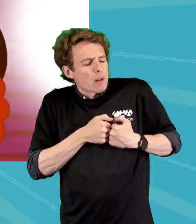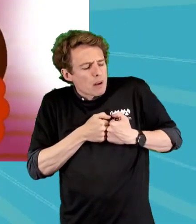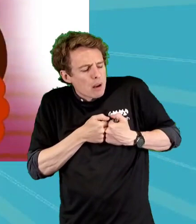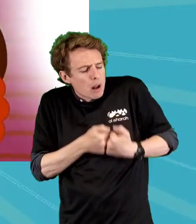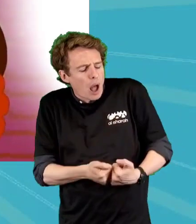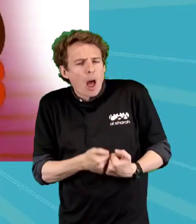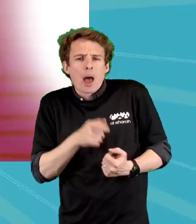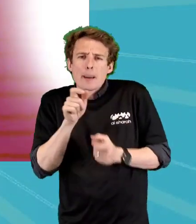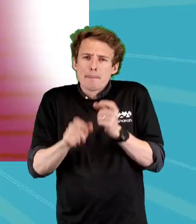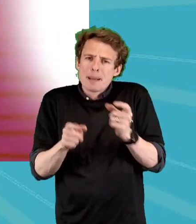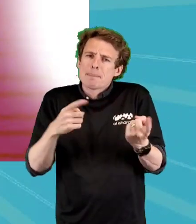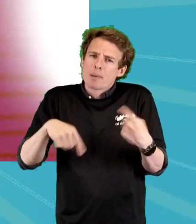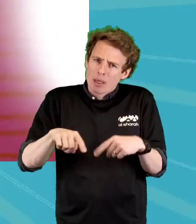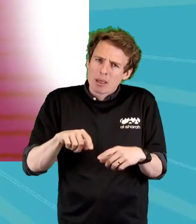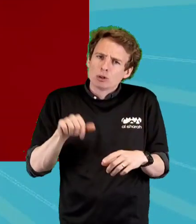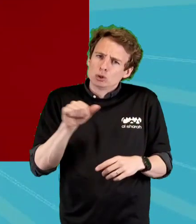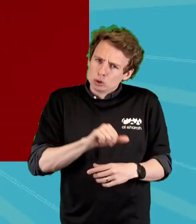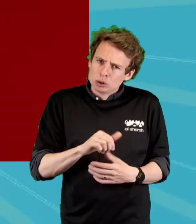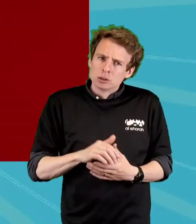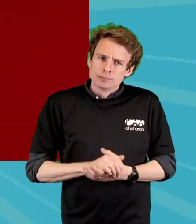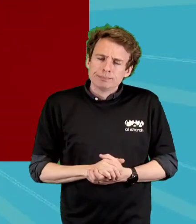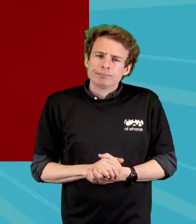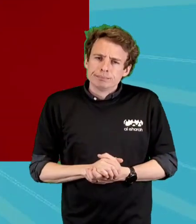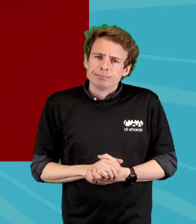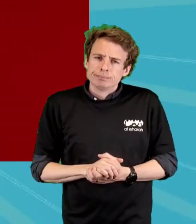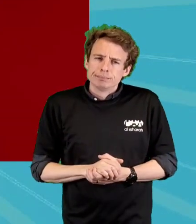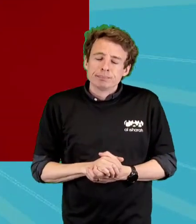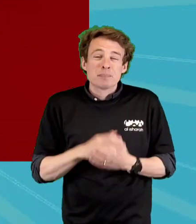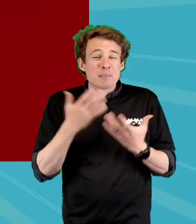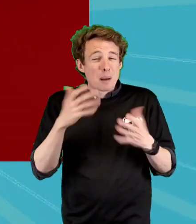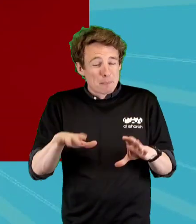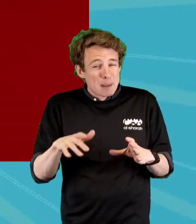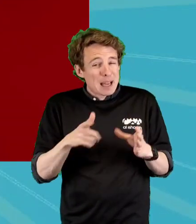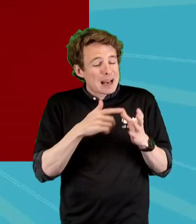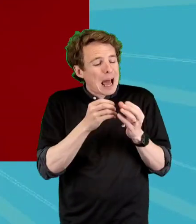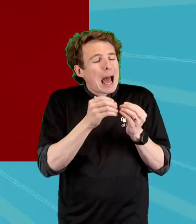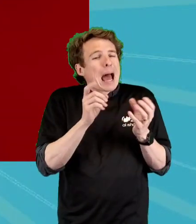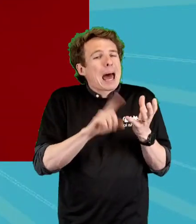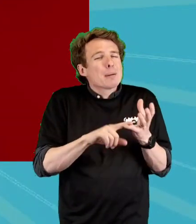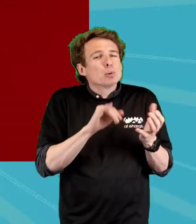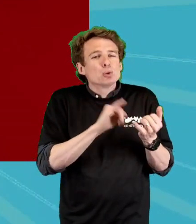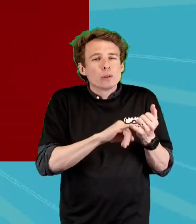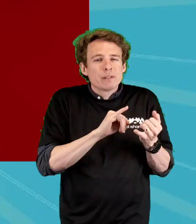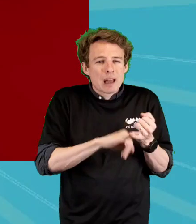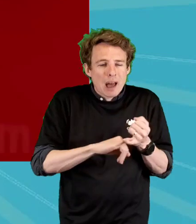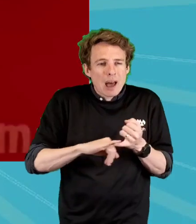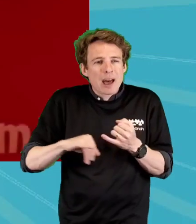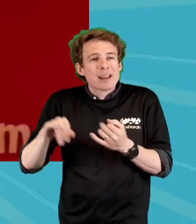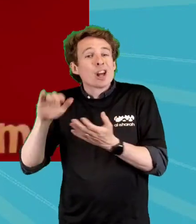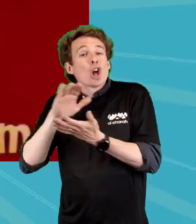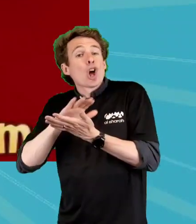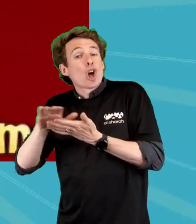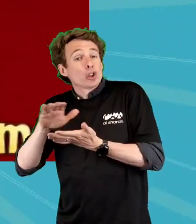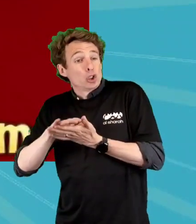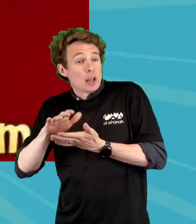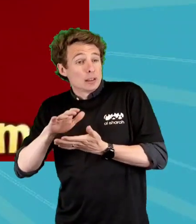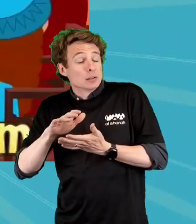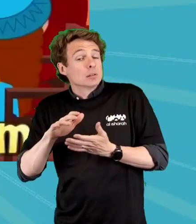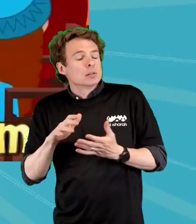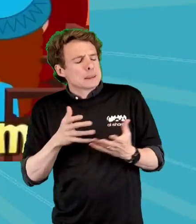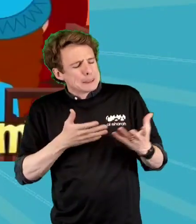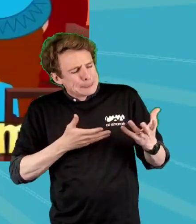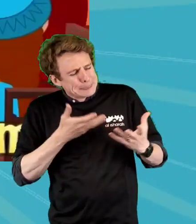and to be a kind person. After Abu Sufyan and Heraclius had a long